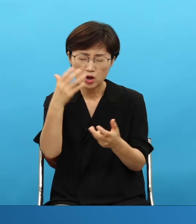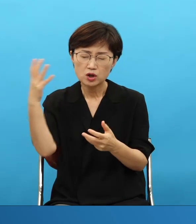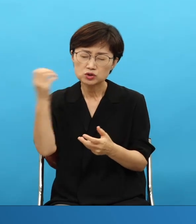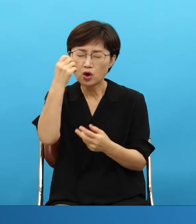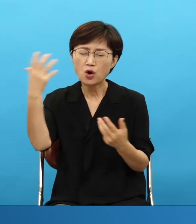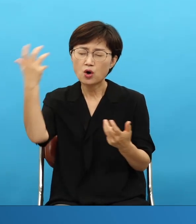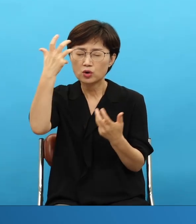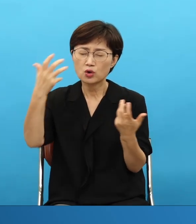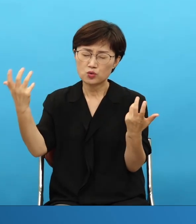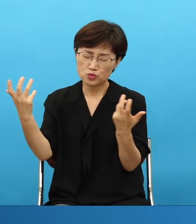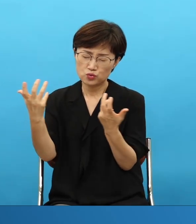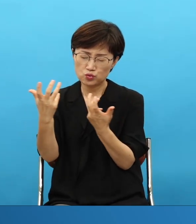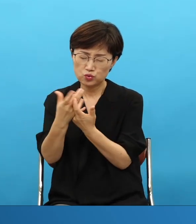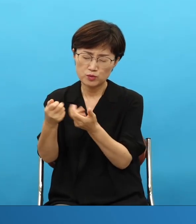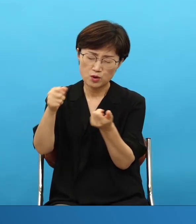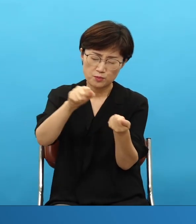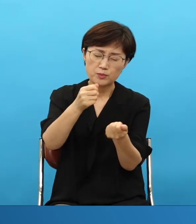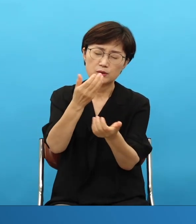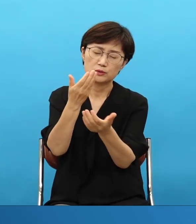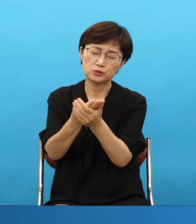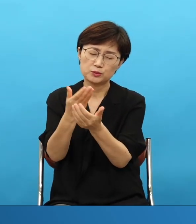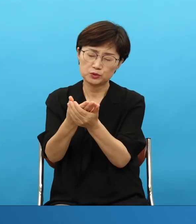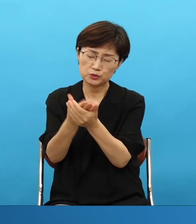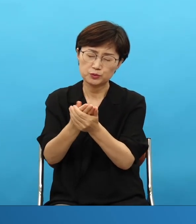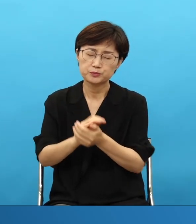place and all places worshiping online.